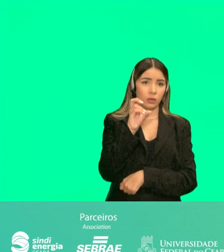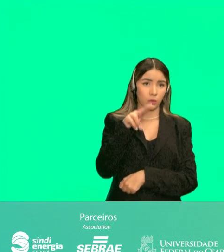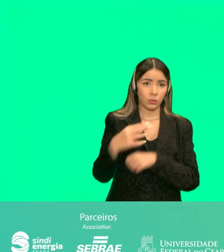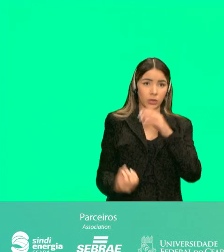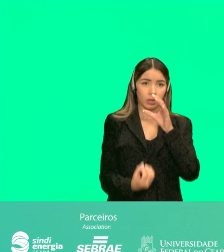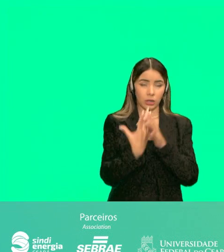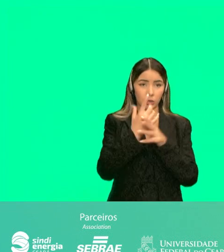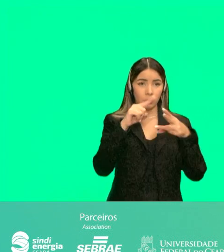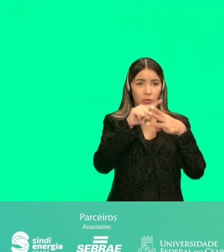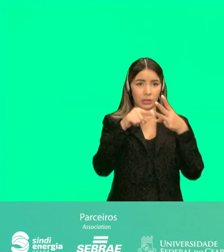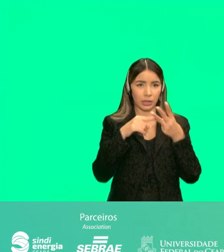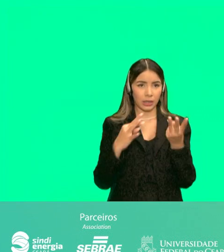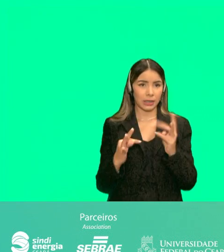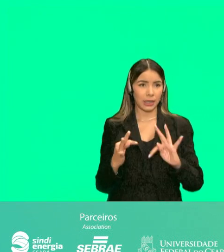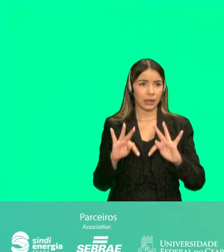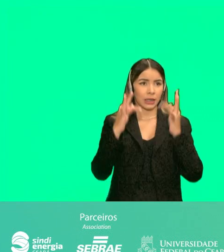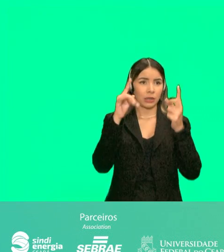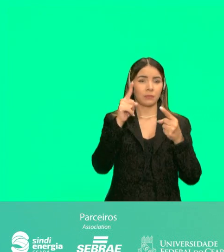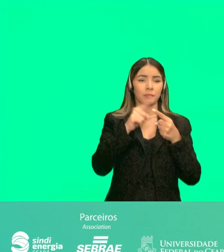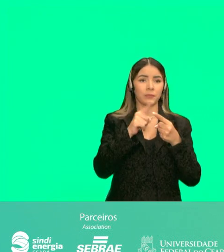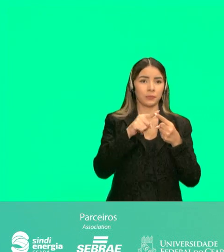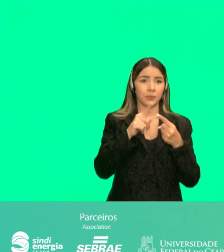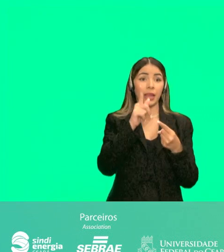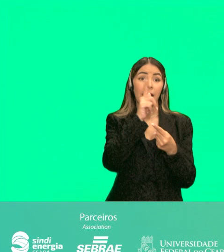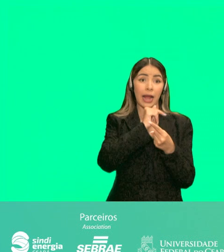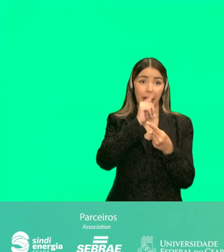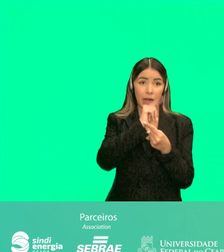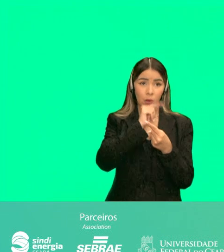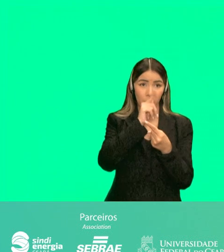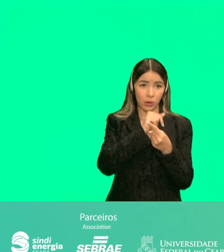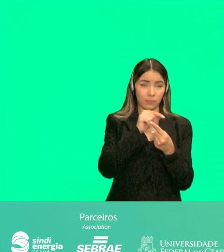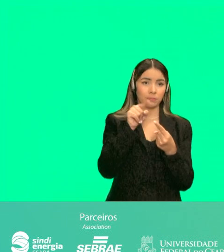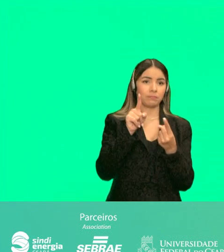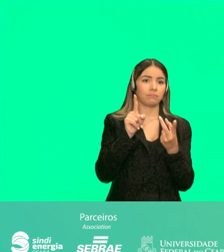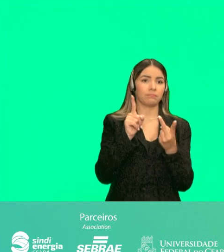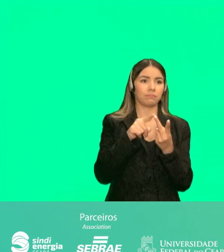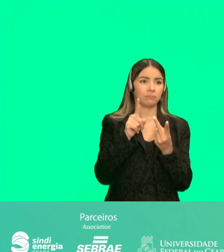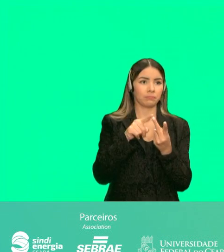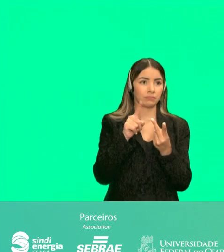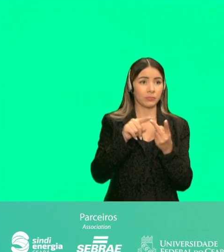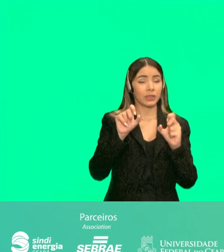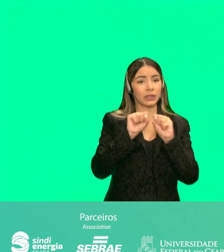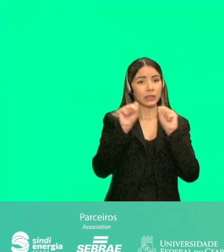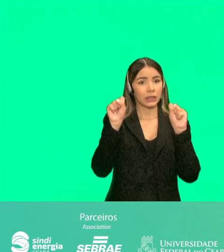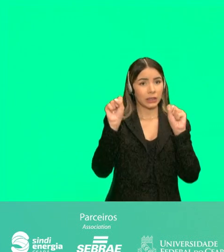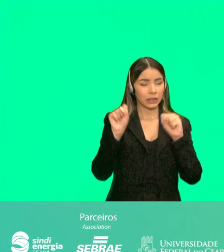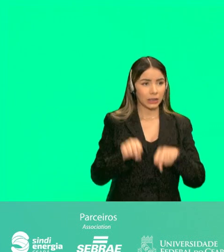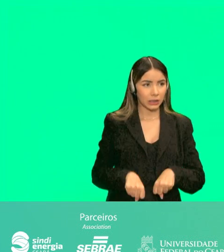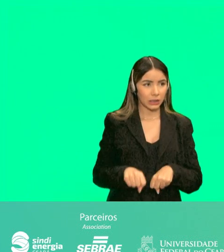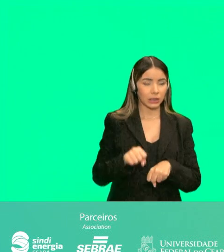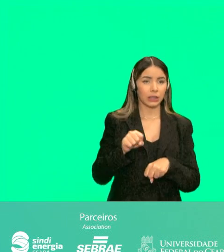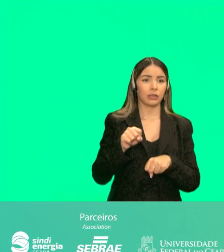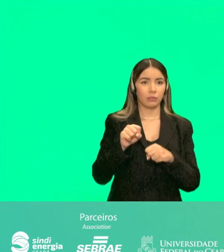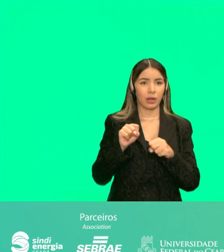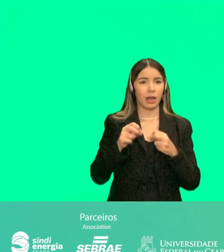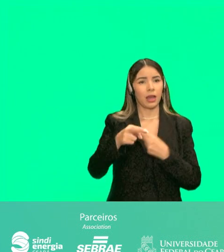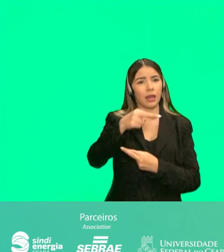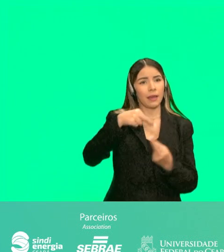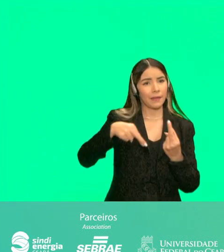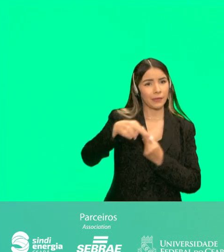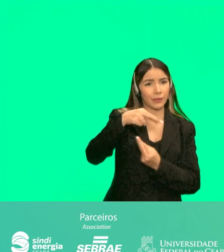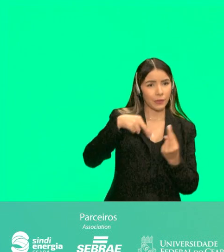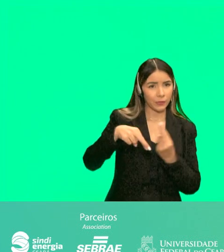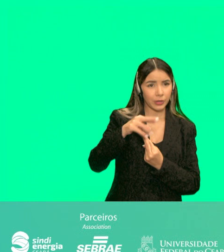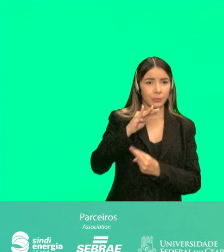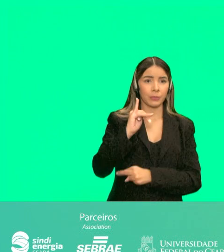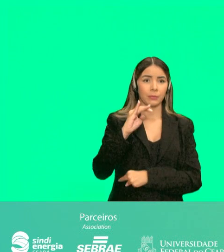the eletrólise, renewable eletrólise da energy água, production vou falar um pouquinho systems mais sobre from isso. Os biomethane, from sistemas de produção de hidrogênio methane. renovável a partir do gás do